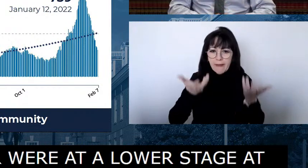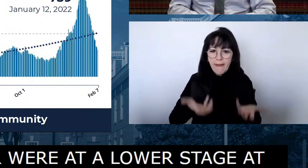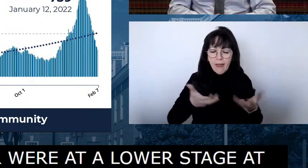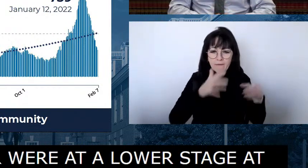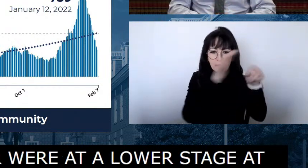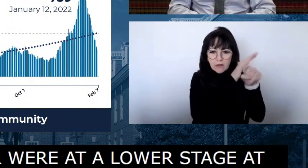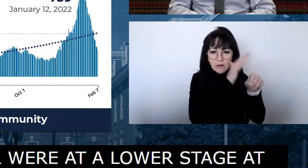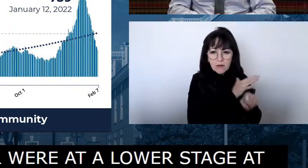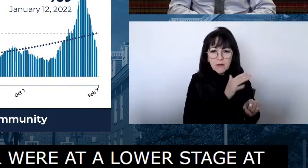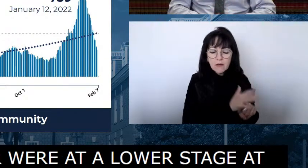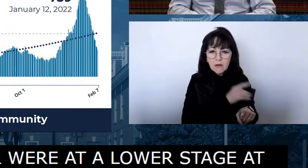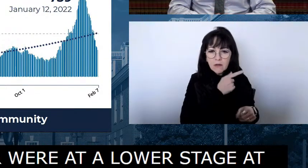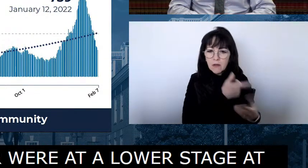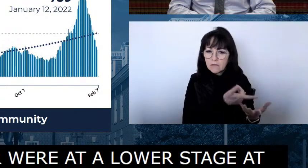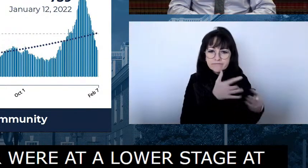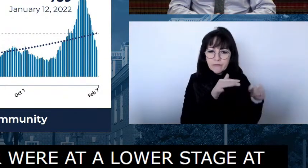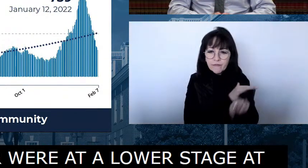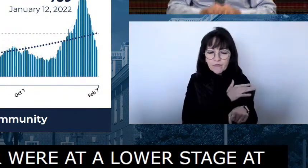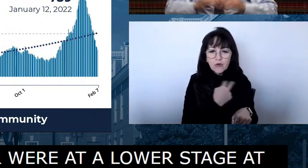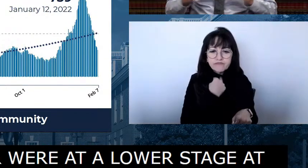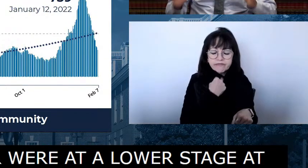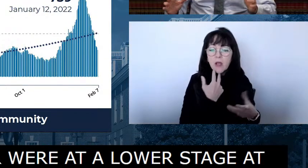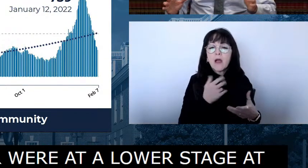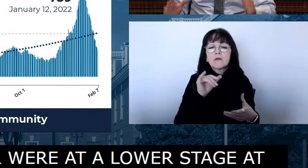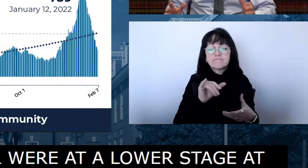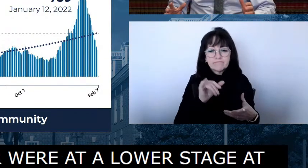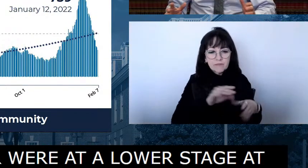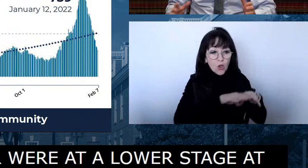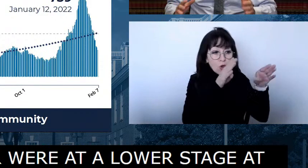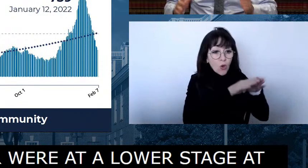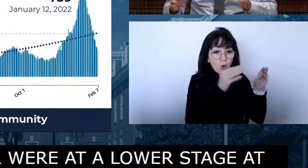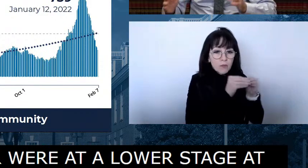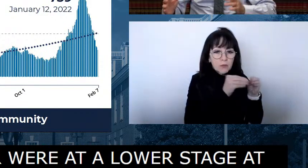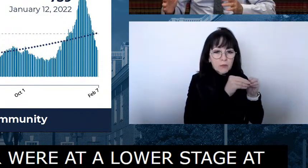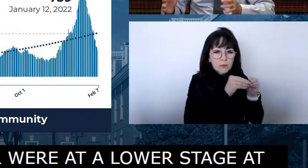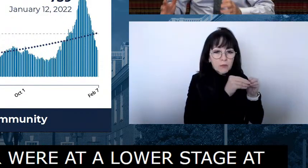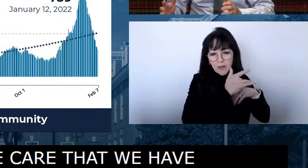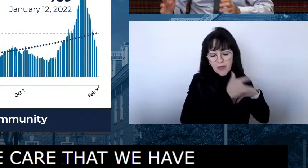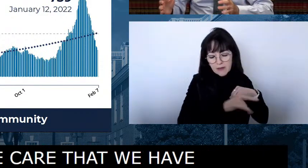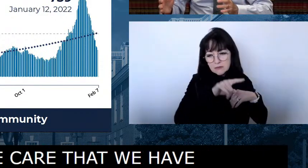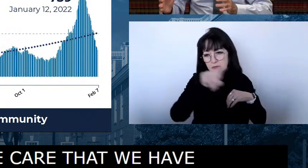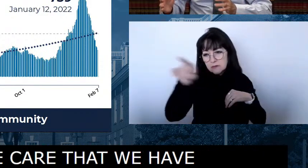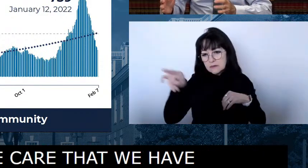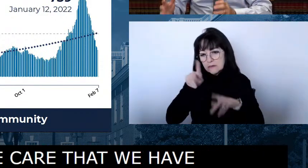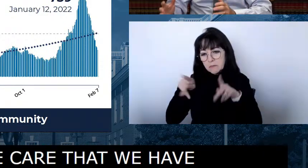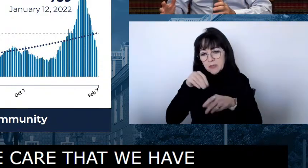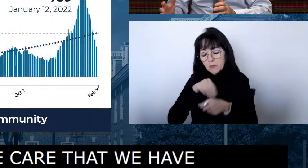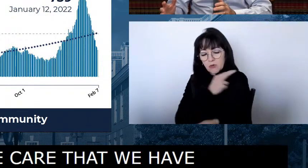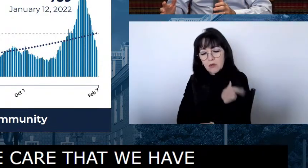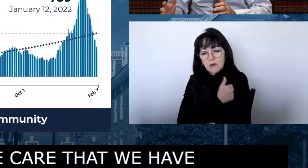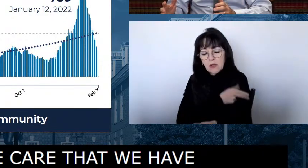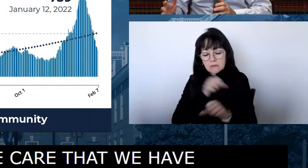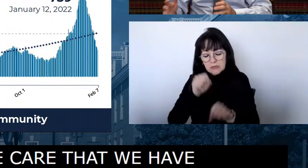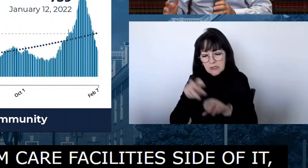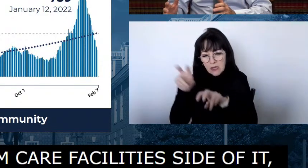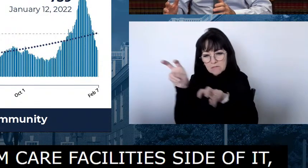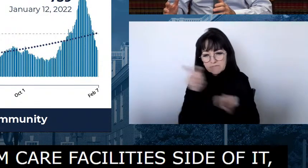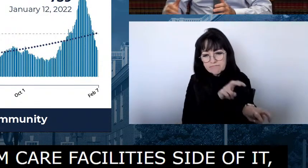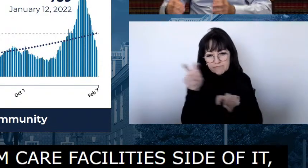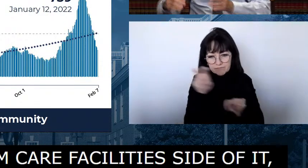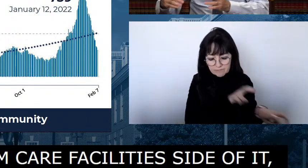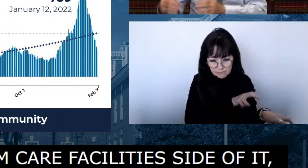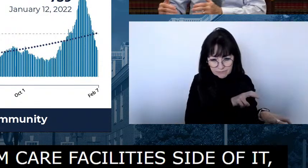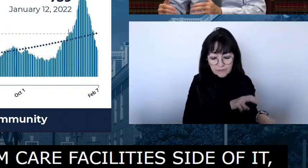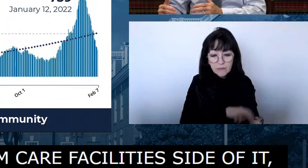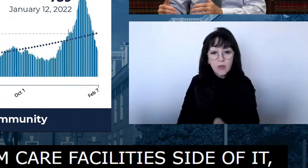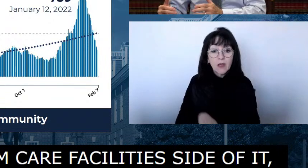into those additional facilities. Now, notwithstanding the fact that all the things that we've done to help the hospitals